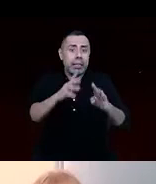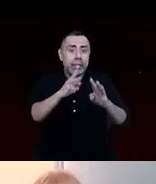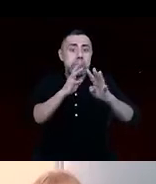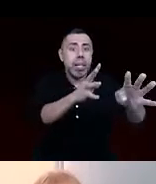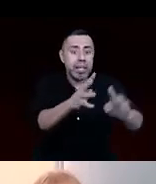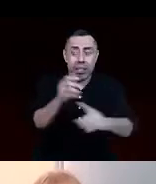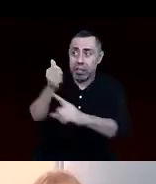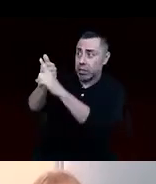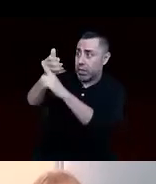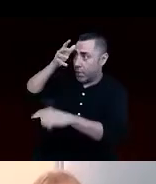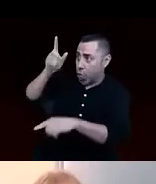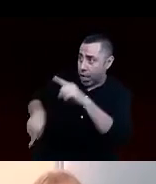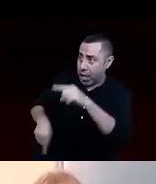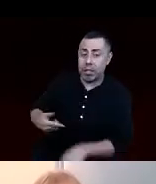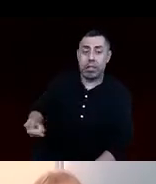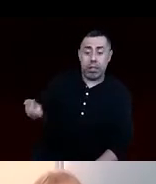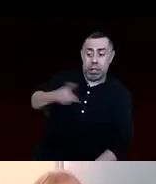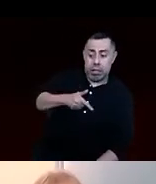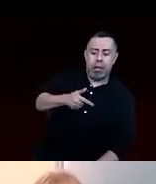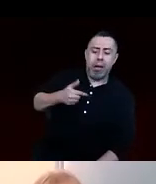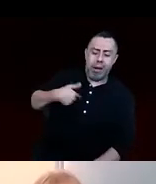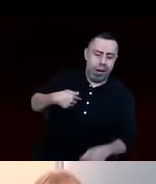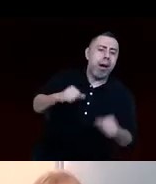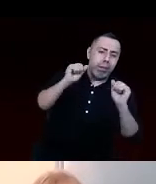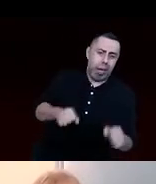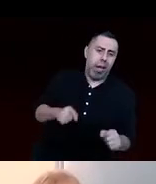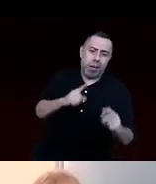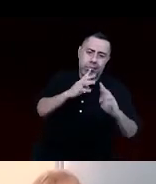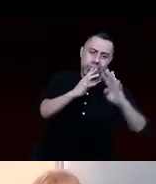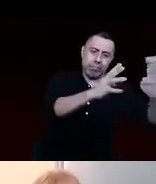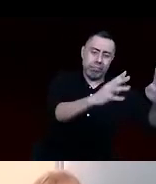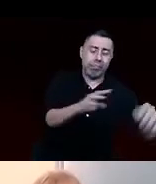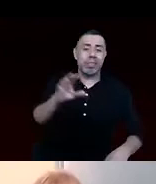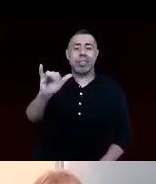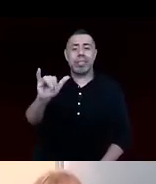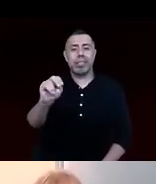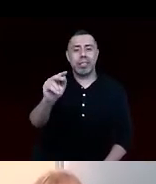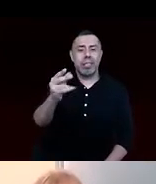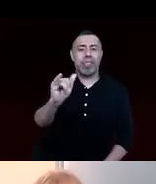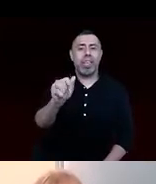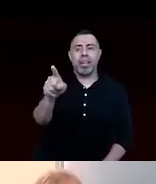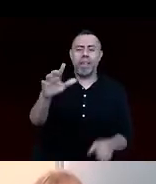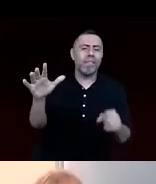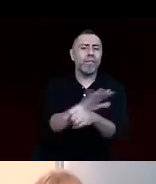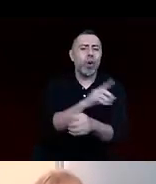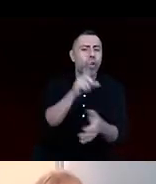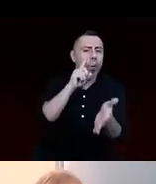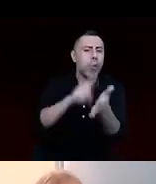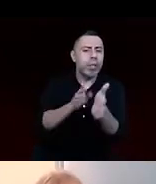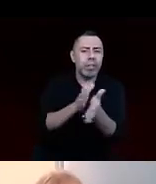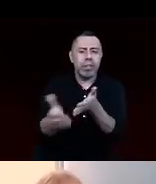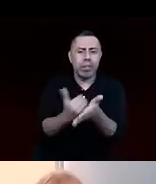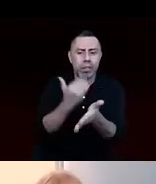I can. And Cynthia, you've done all the research, so you know more about it than I do. But since